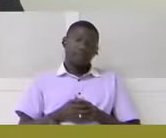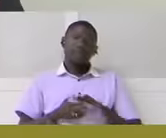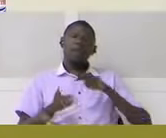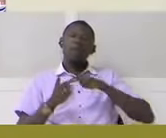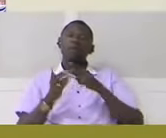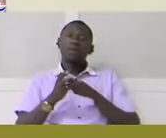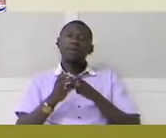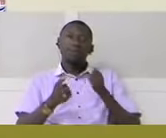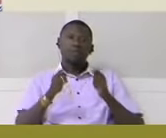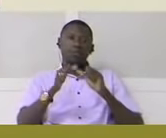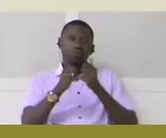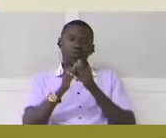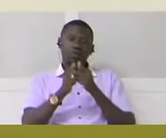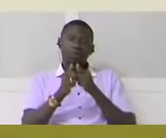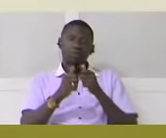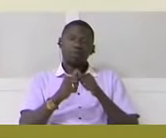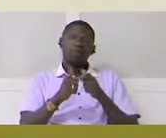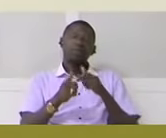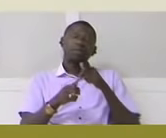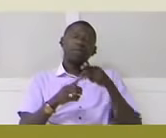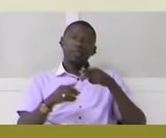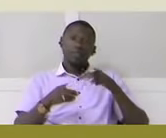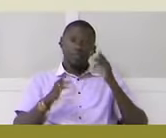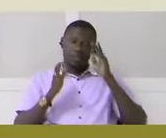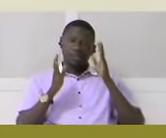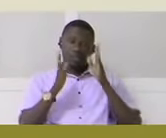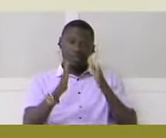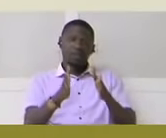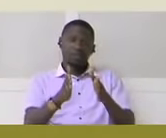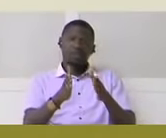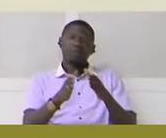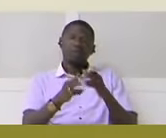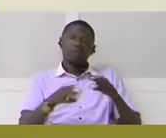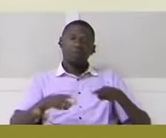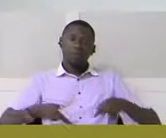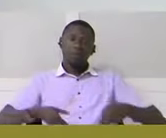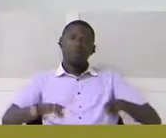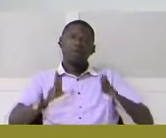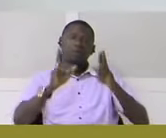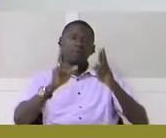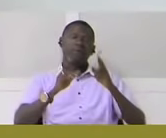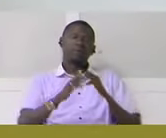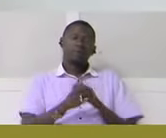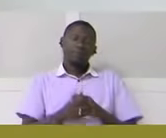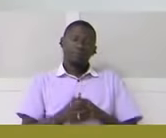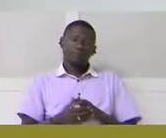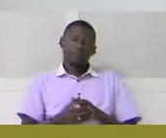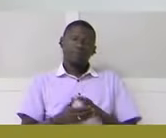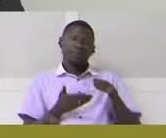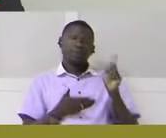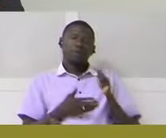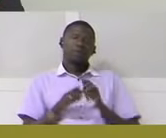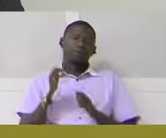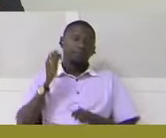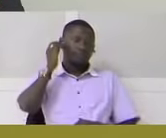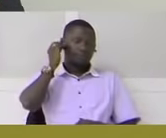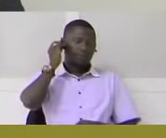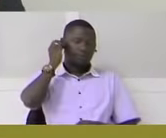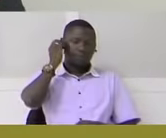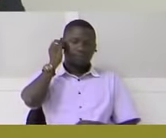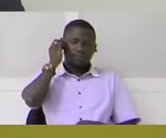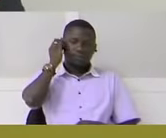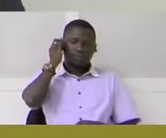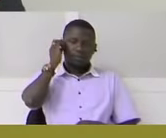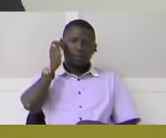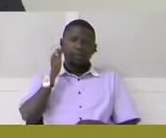abe karatanta omen na je ababari abe stilindi sila bala la. That's correct. Walam tuanyadi. So instead of going straight, the